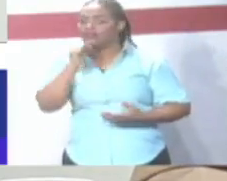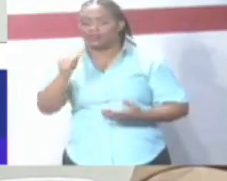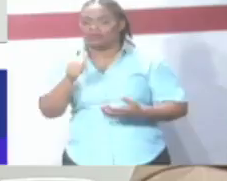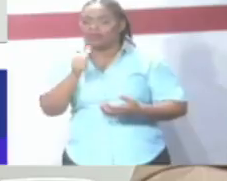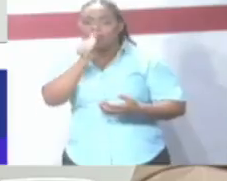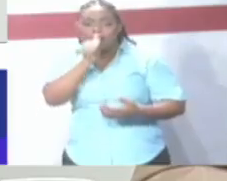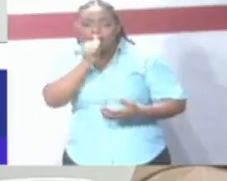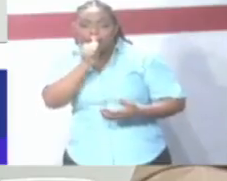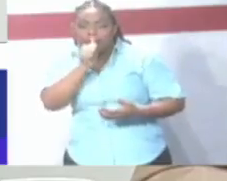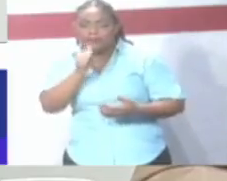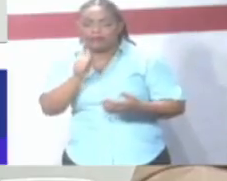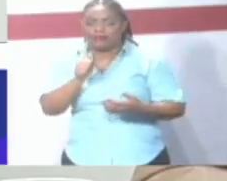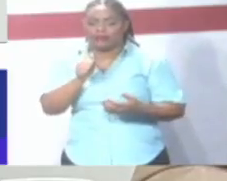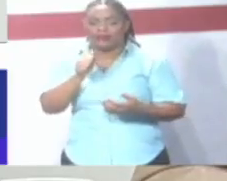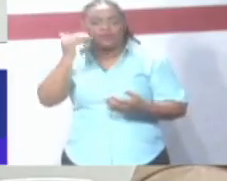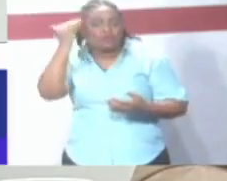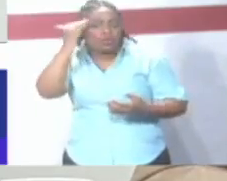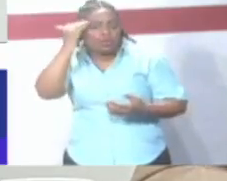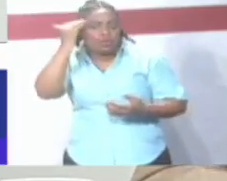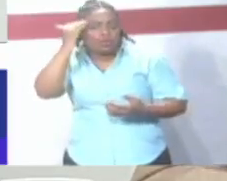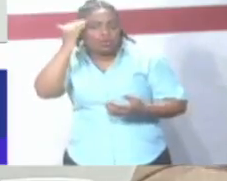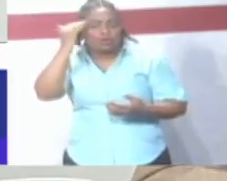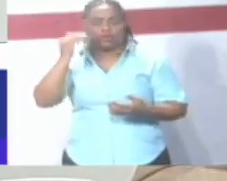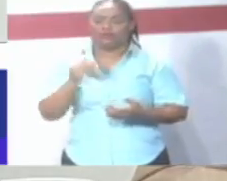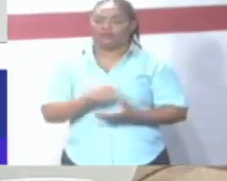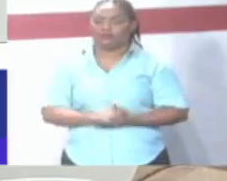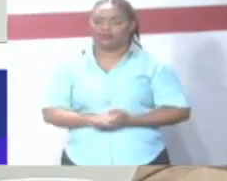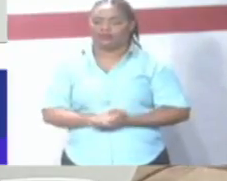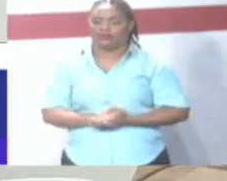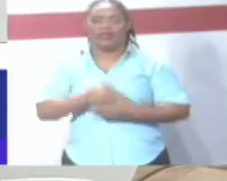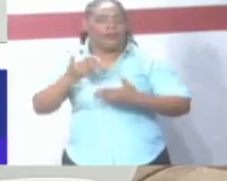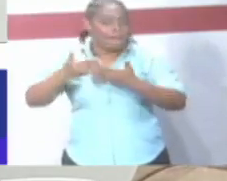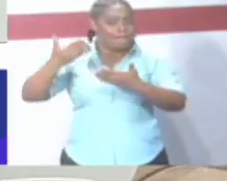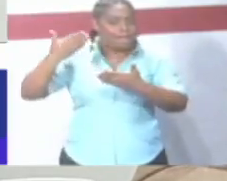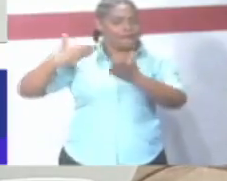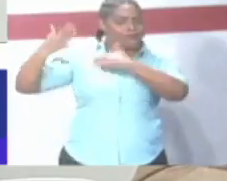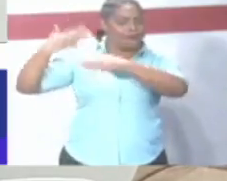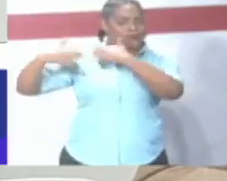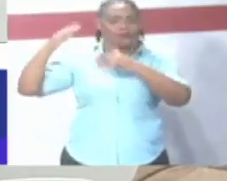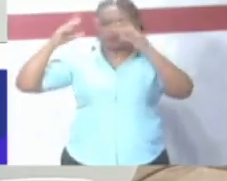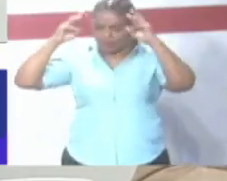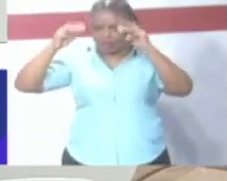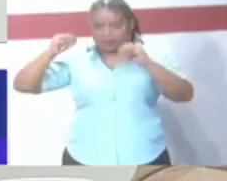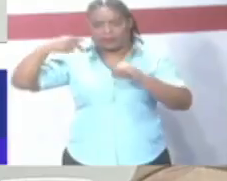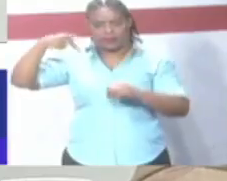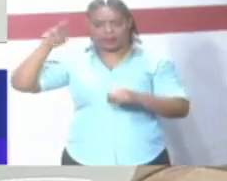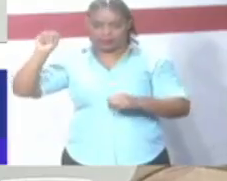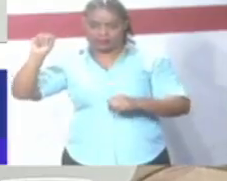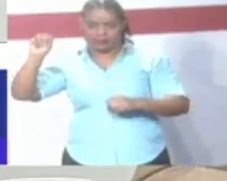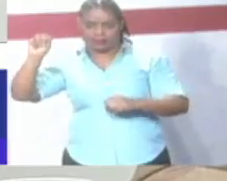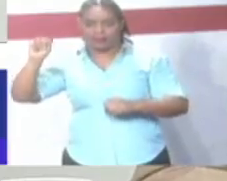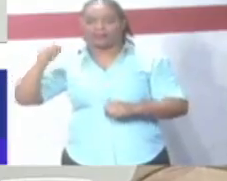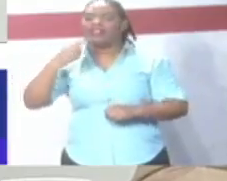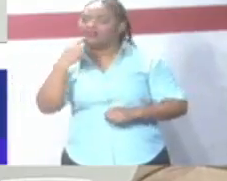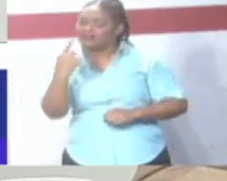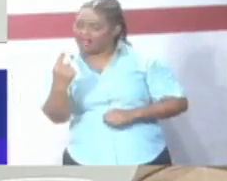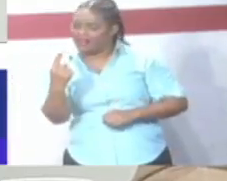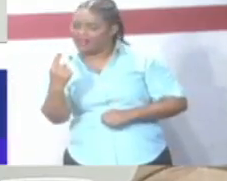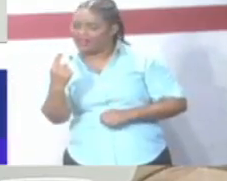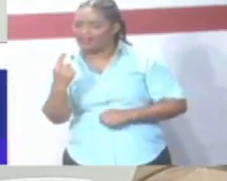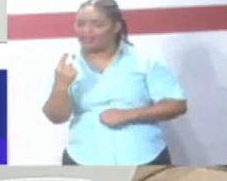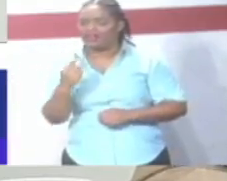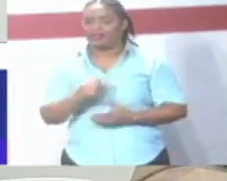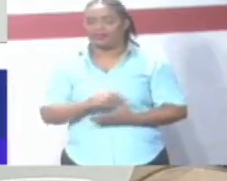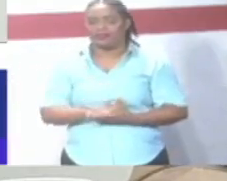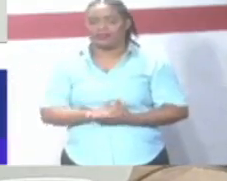a matter of fact, the Patrick Manning administration had raised the issue at the United Nations um, way back